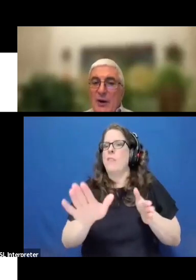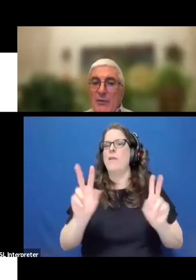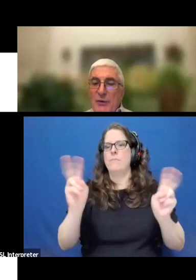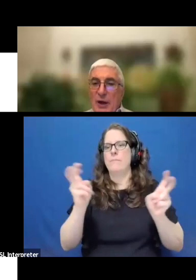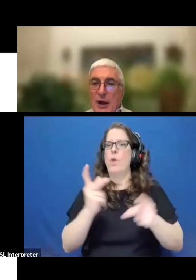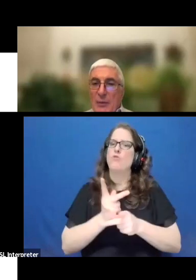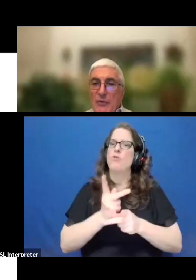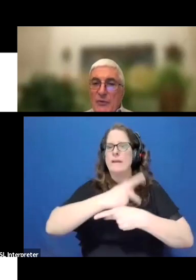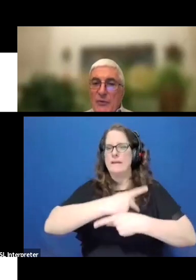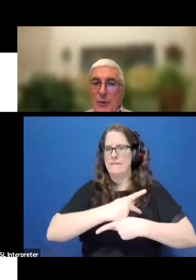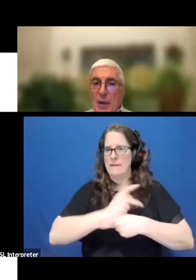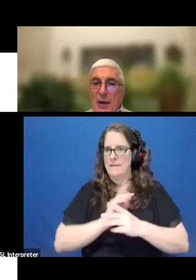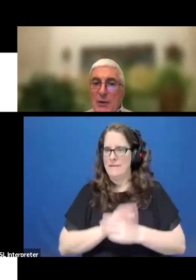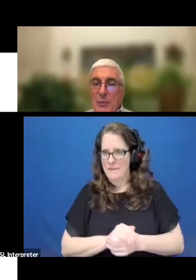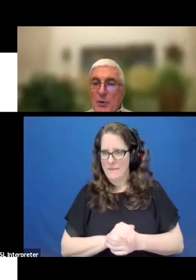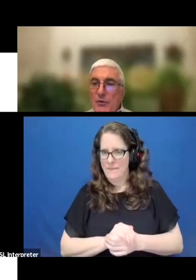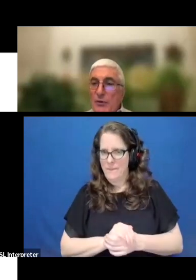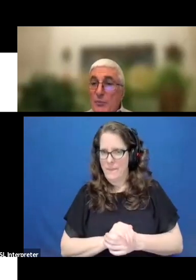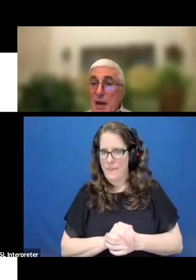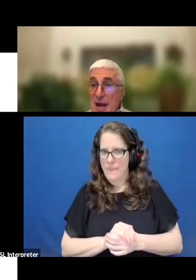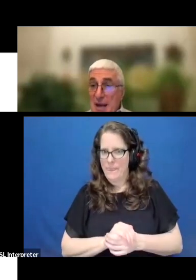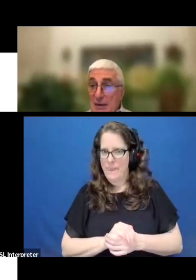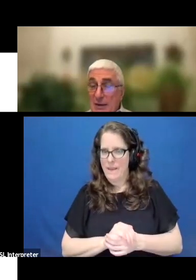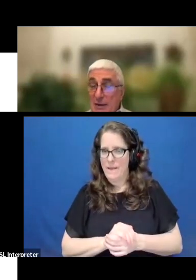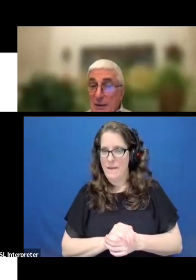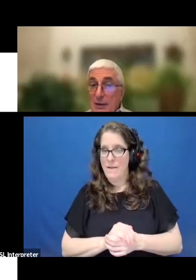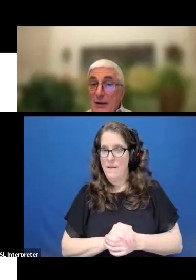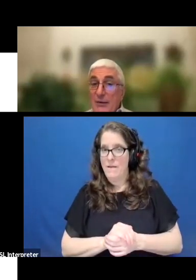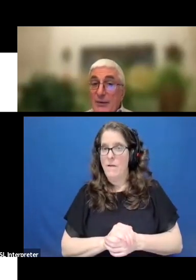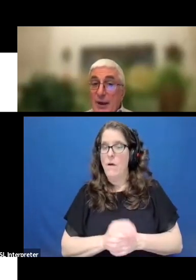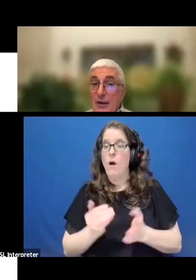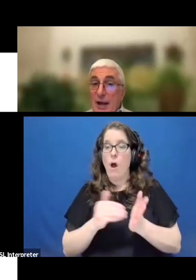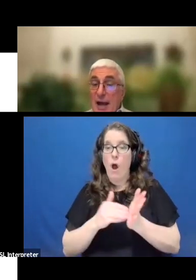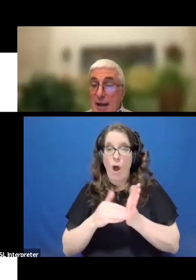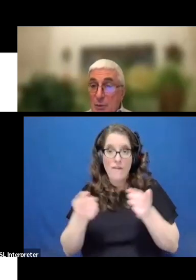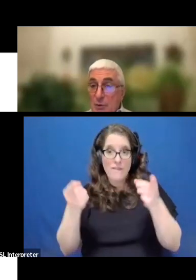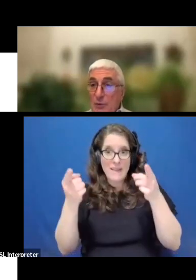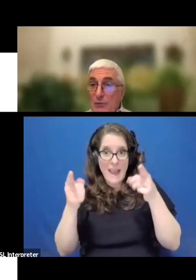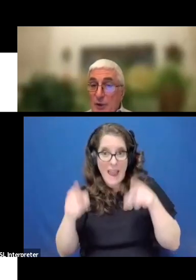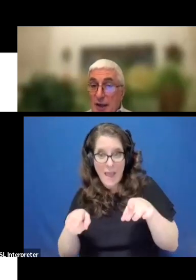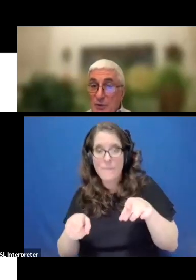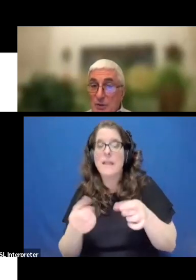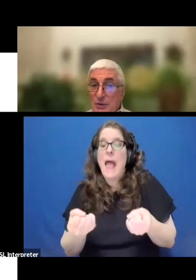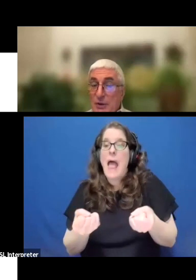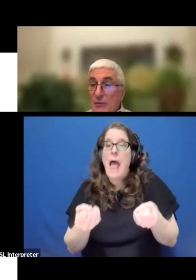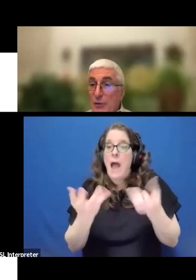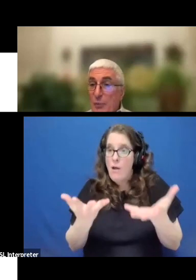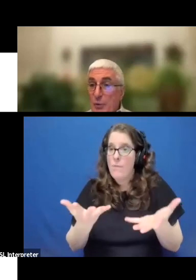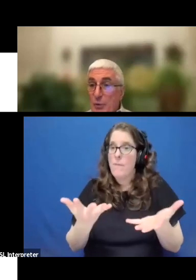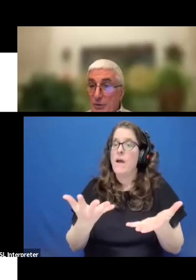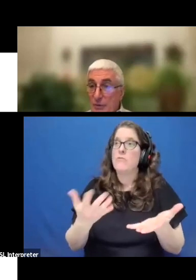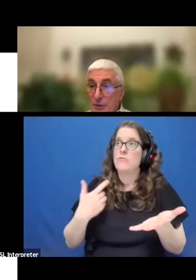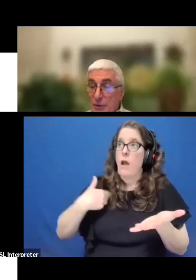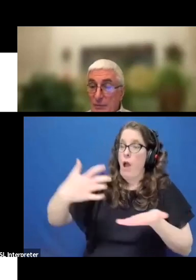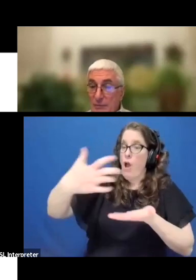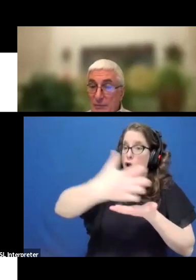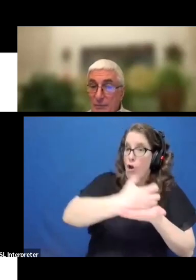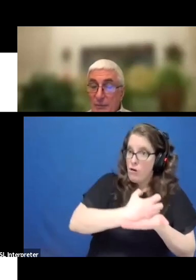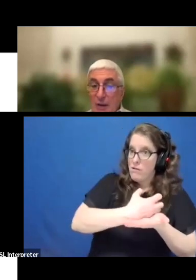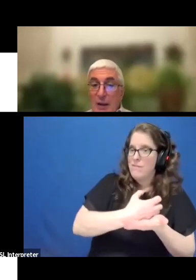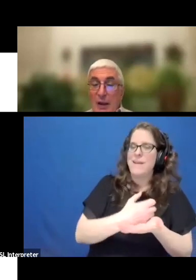And oftentimes, the amount a person is paid is not an accurate reflection of their